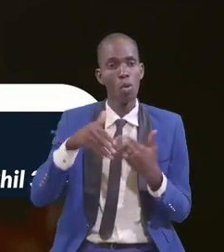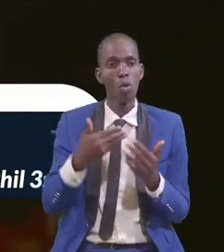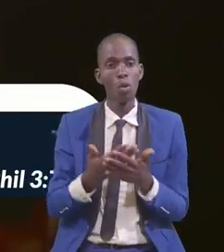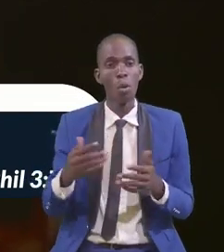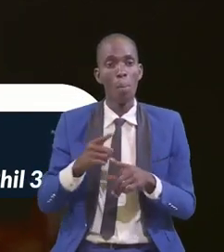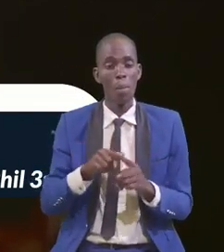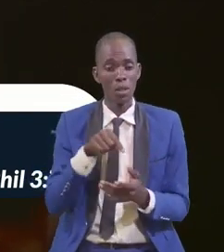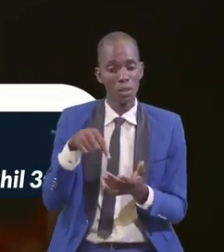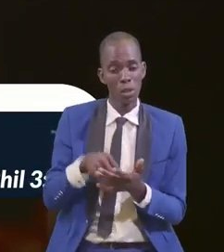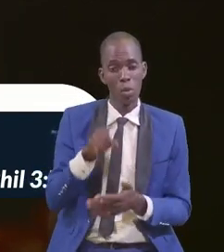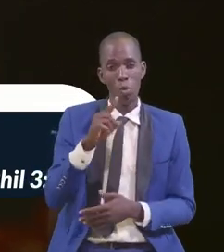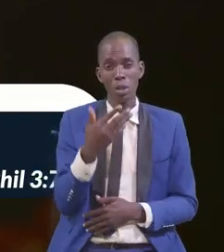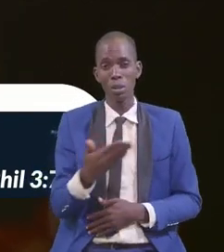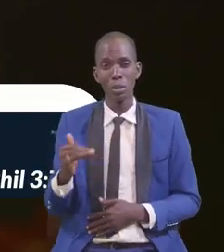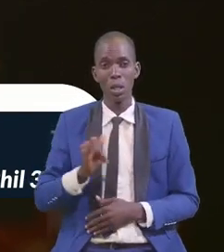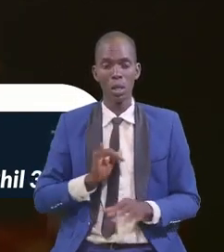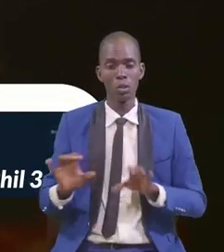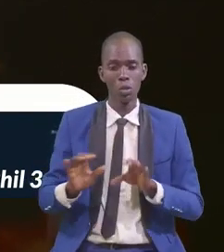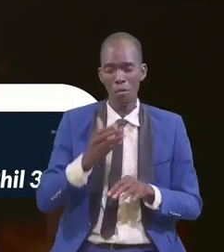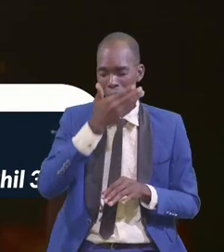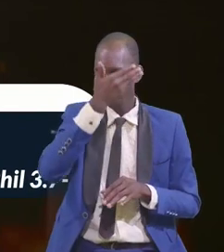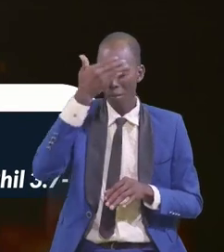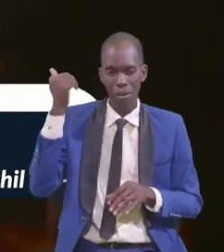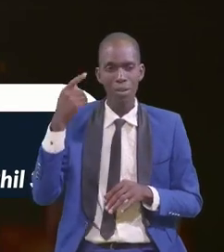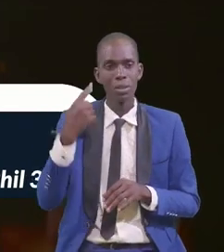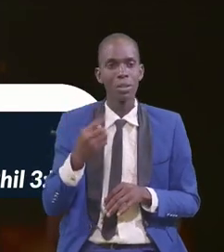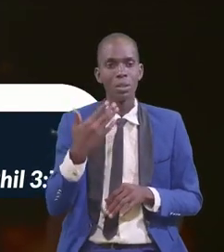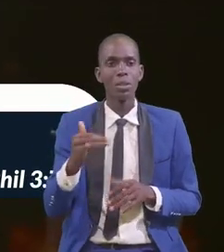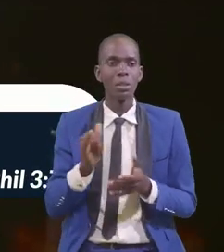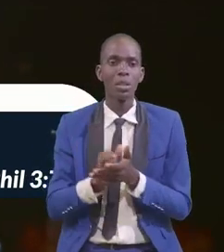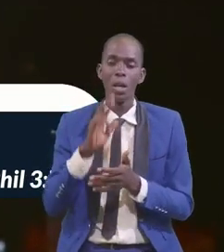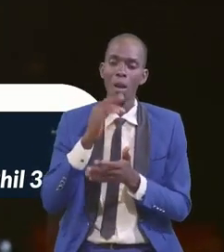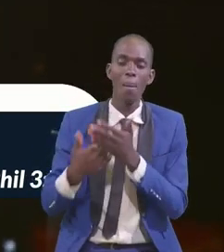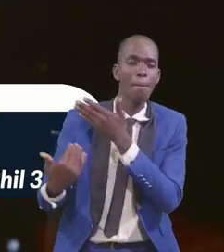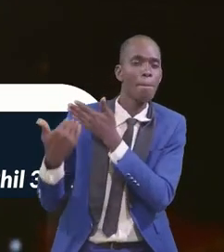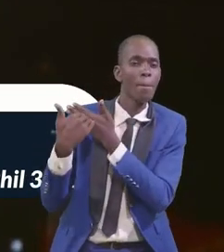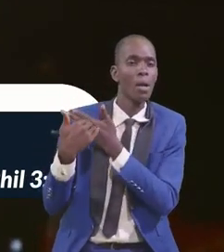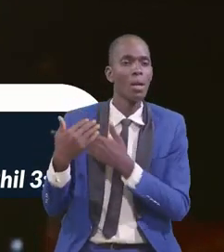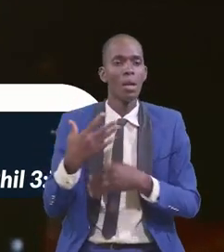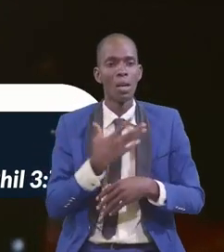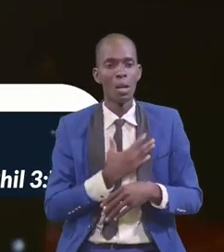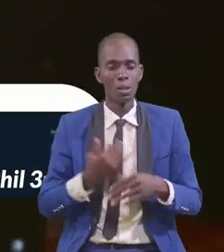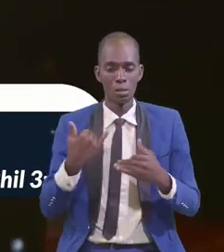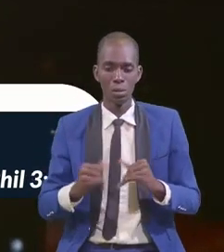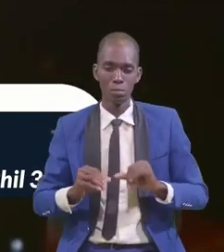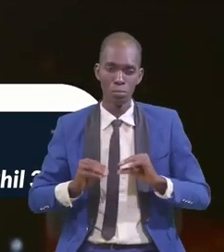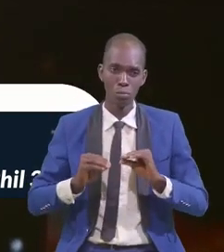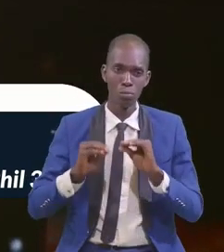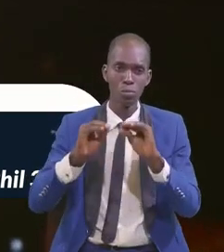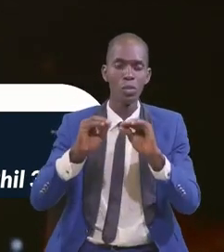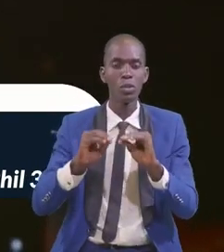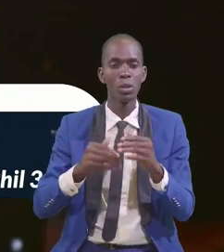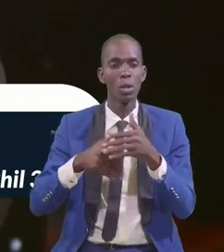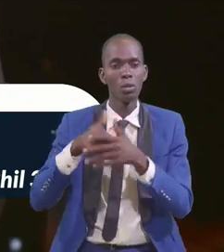do, forgetting those things which are behind, I am reaching forth into